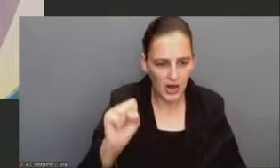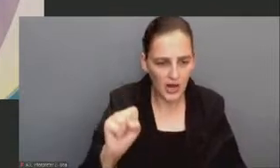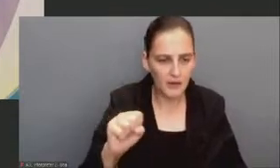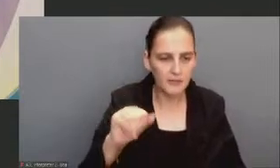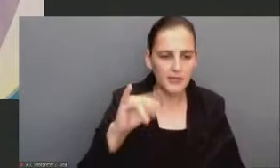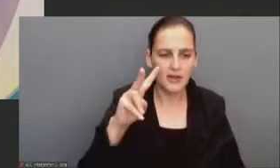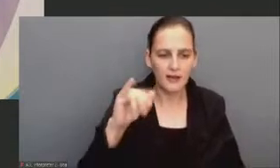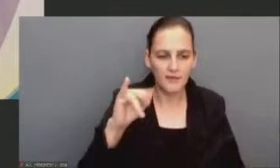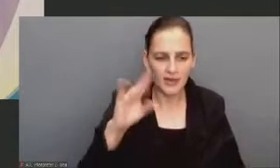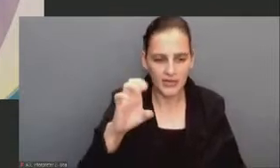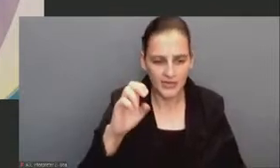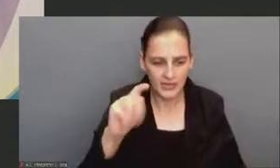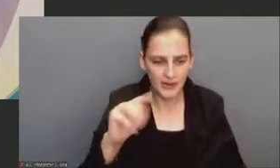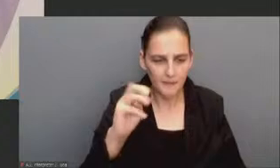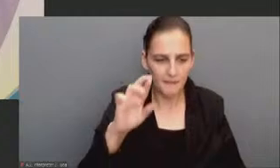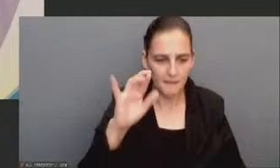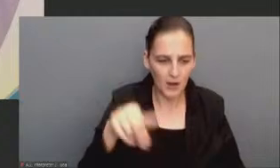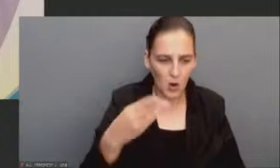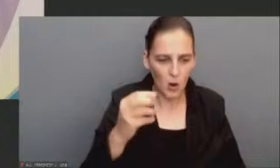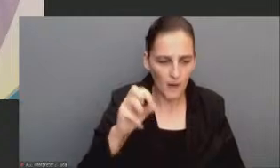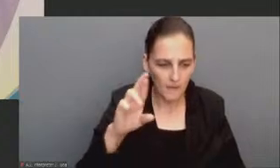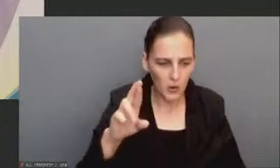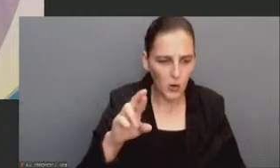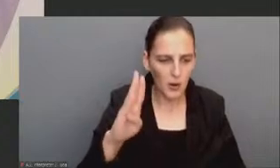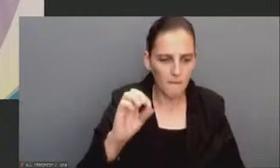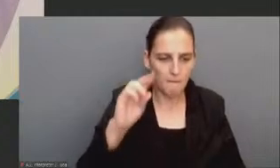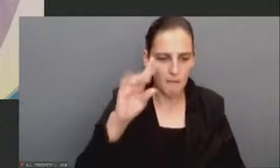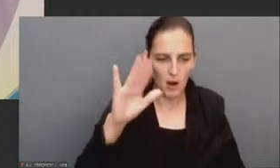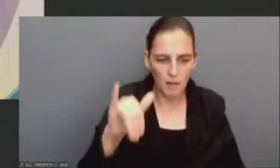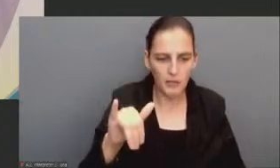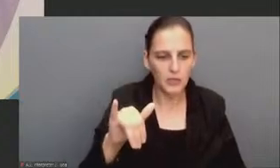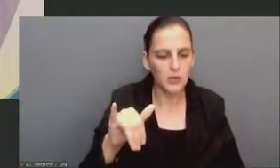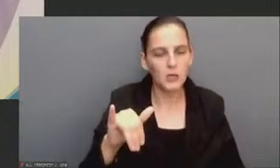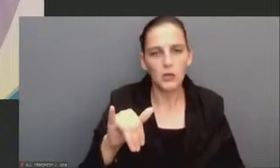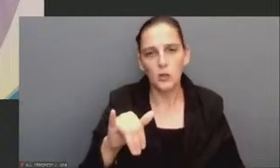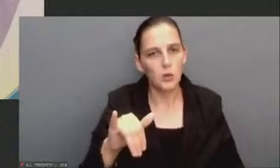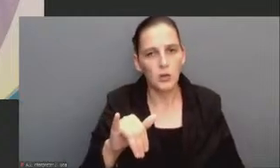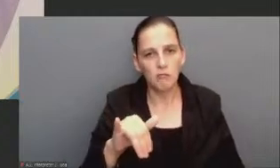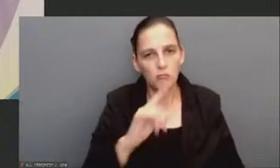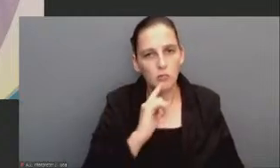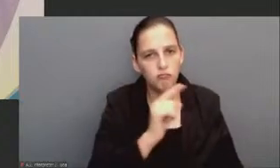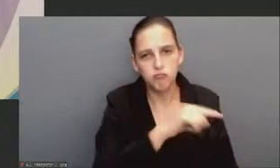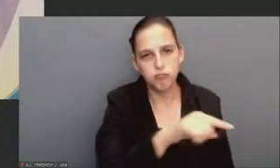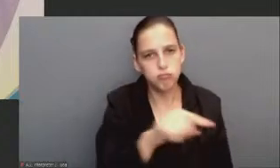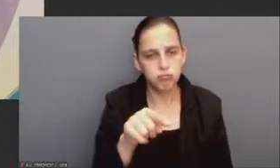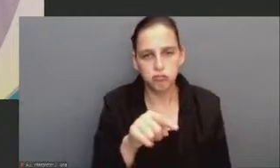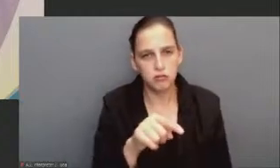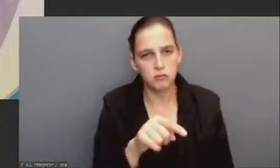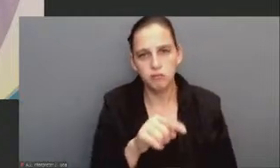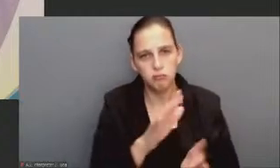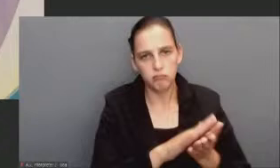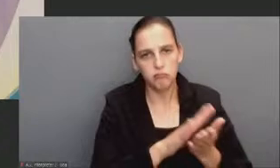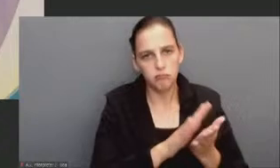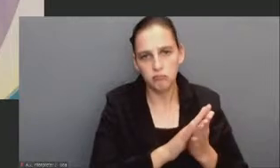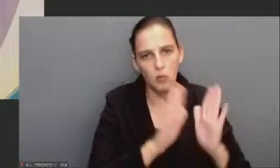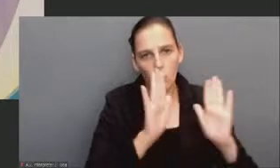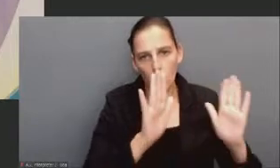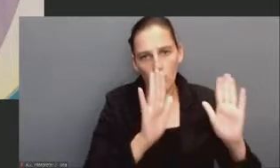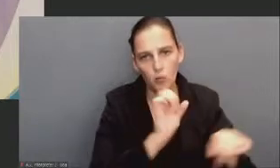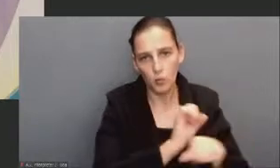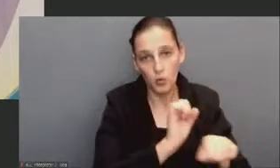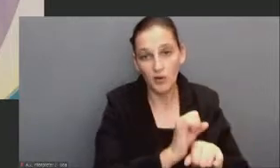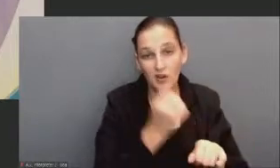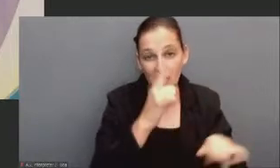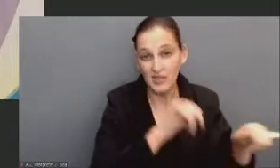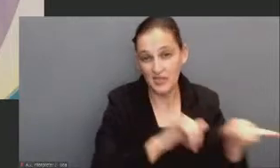Venters, Bobby Watts, and Dr. Pritesh Gandhi. Really put in a lot of work, a lot of effort. Unlike the previous